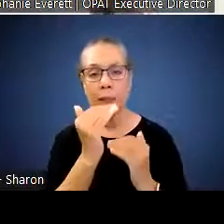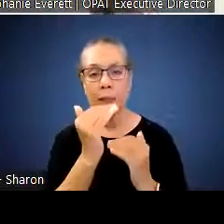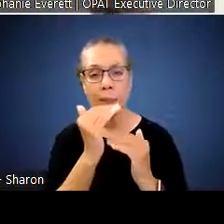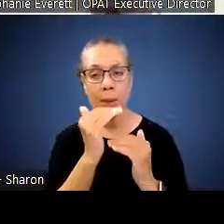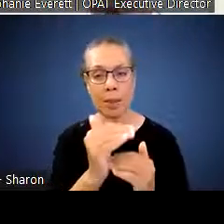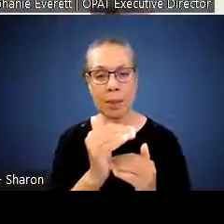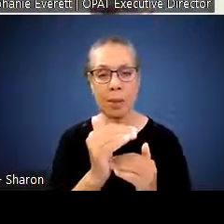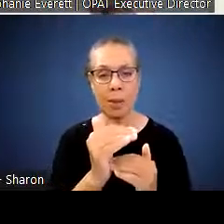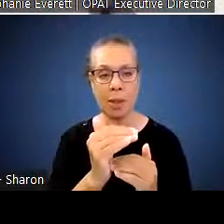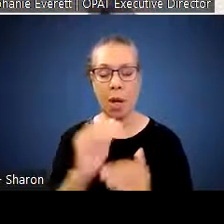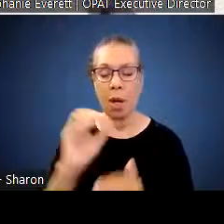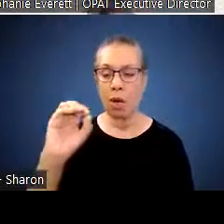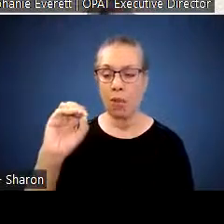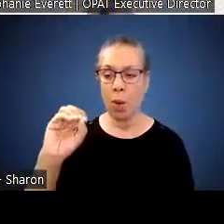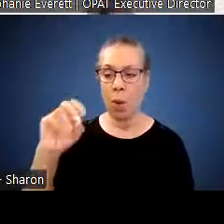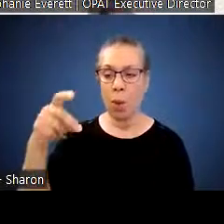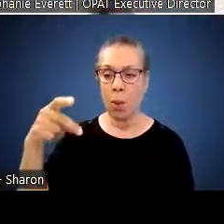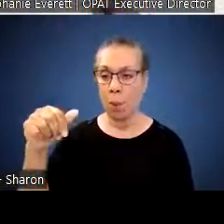OPAT?